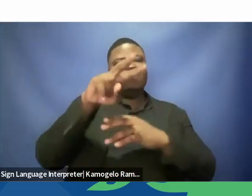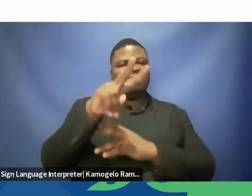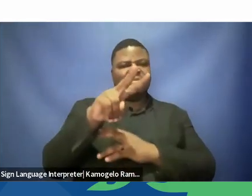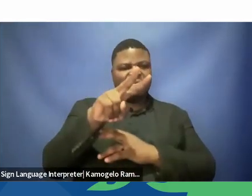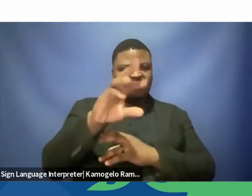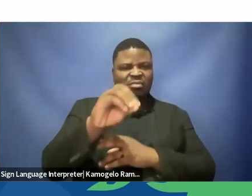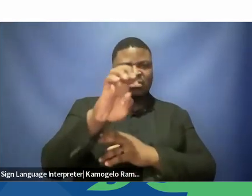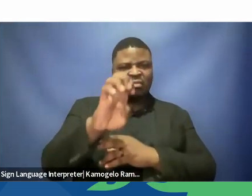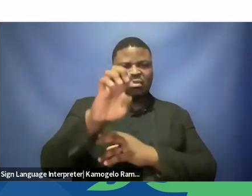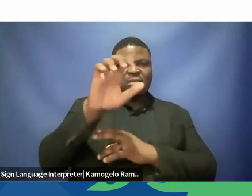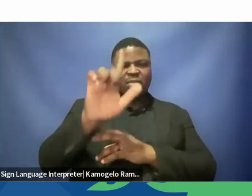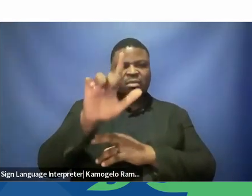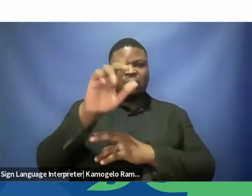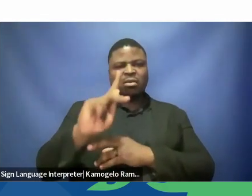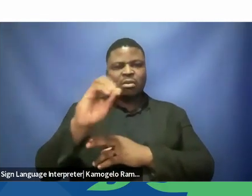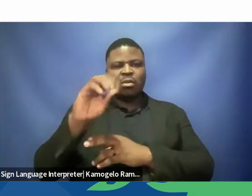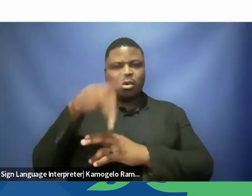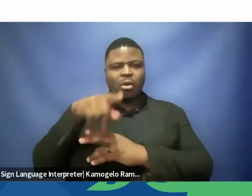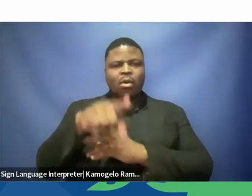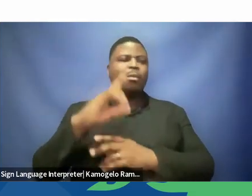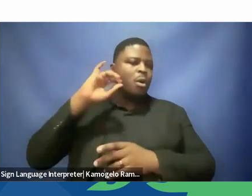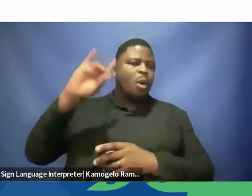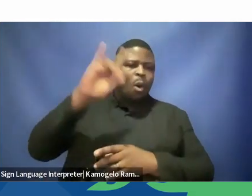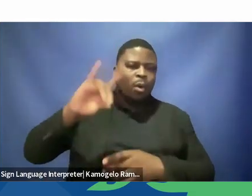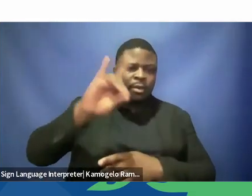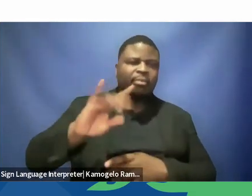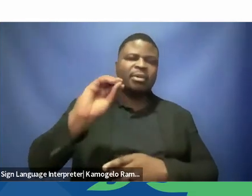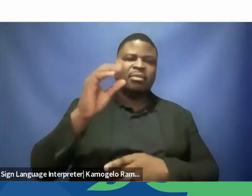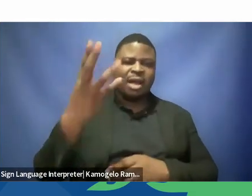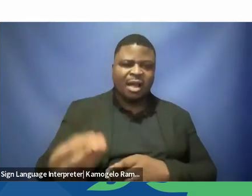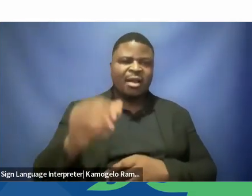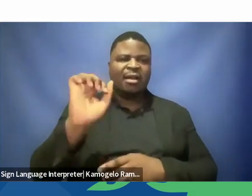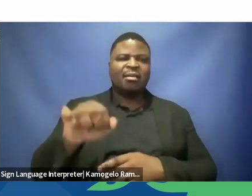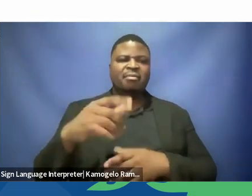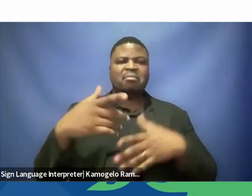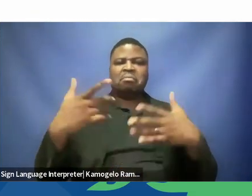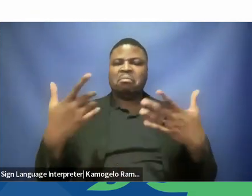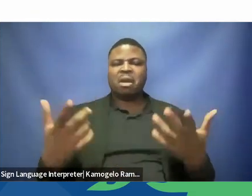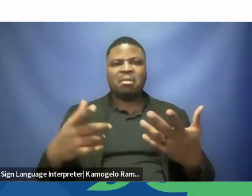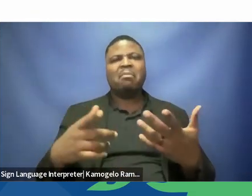like hotels. Hotels are also spaces that people can come meet and hook up.